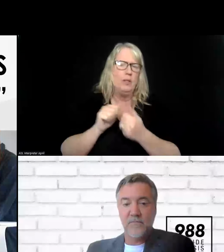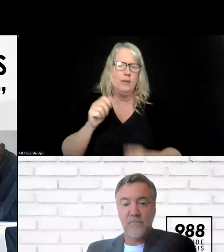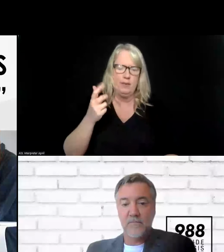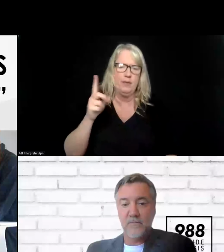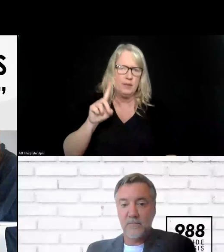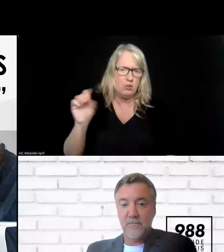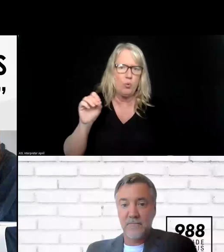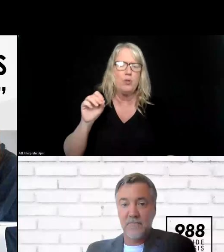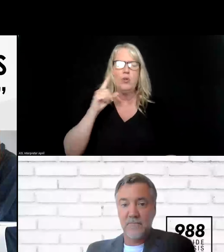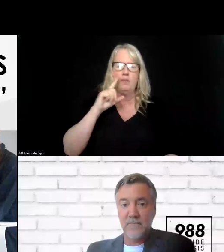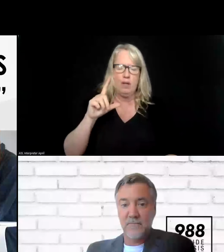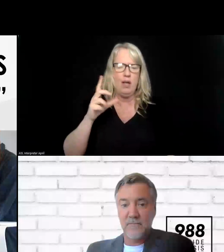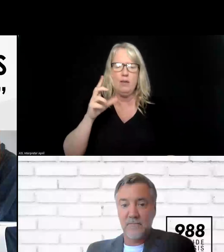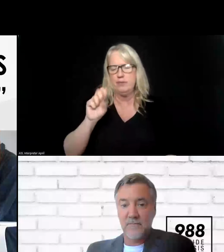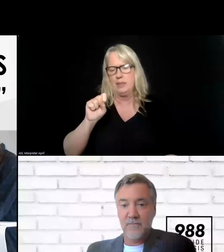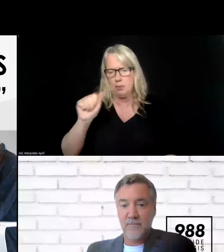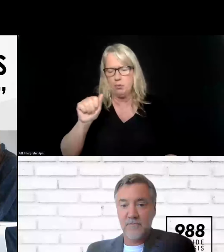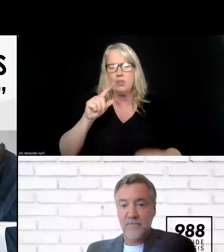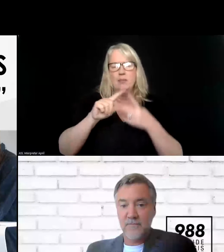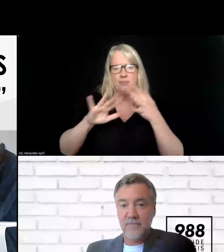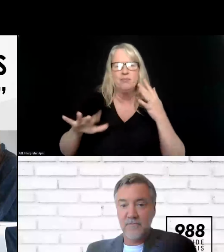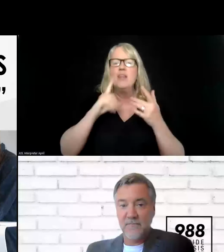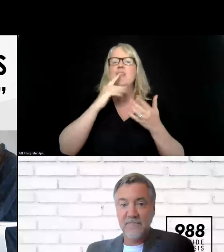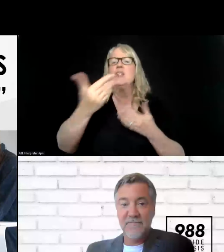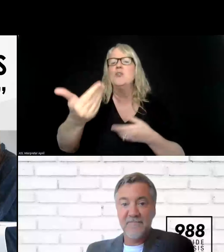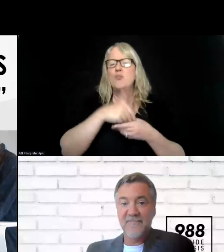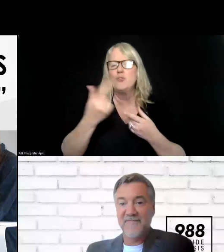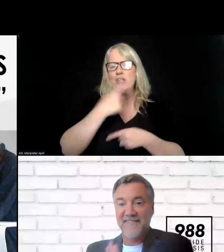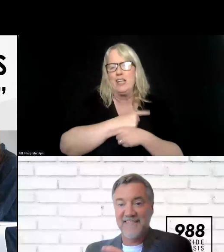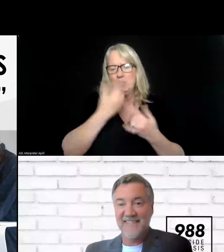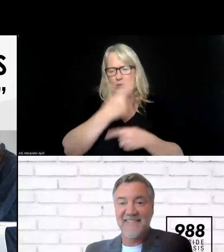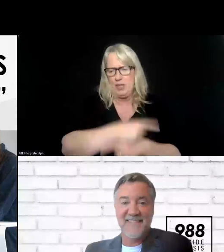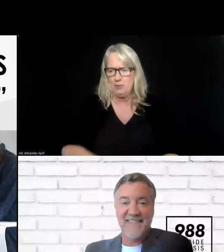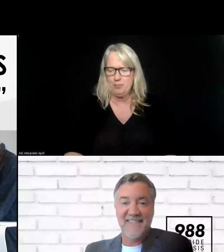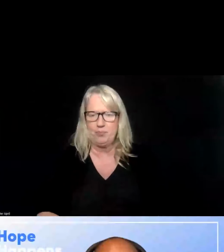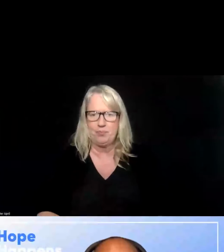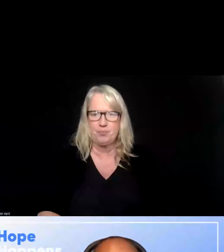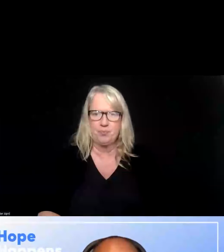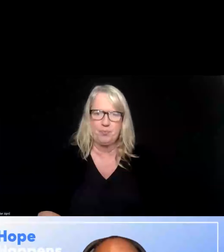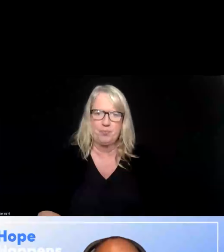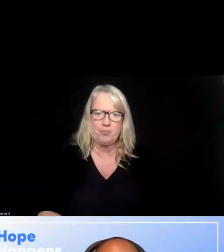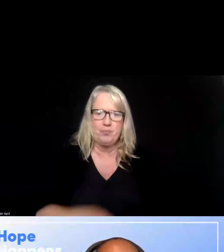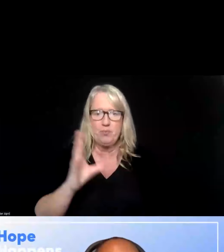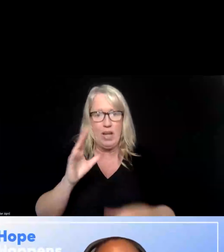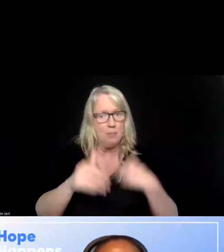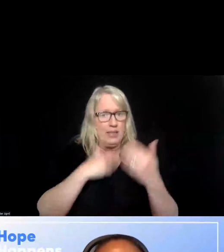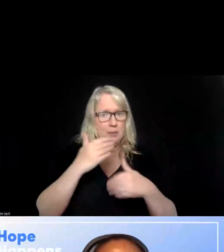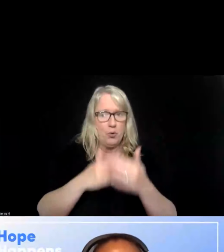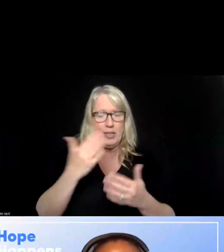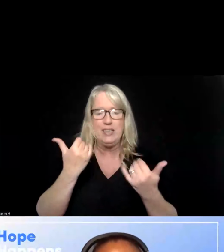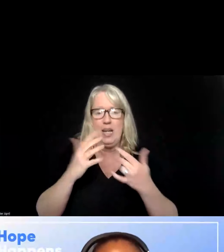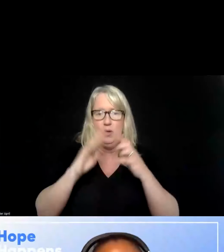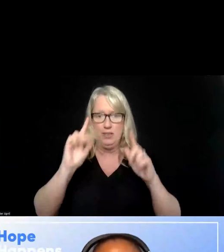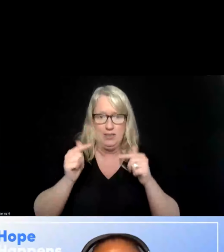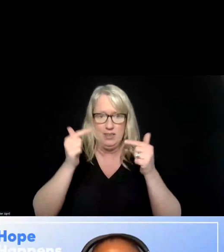really appreciate you bringing this one back from the vault and joining us today. I am going to keep us going and turning it over